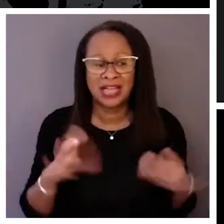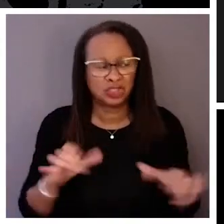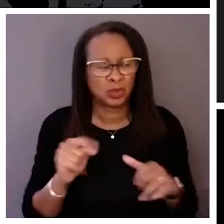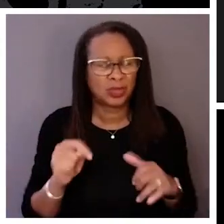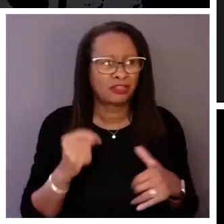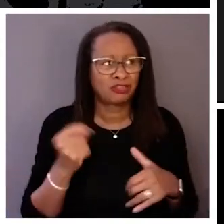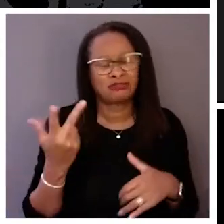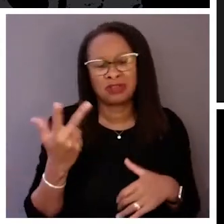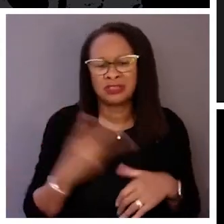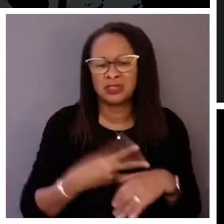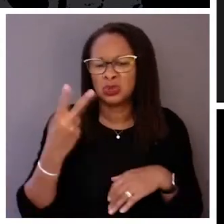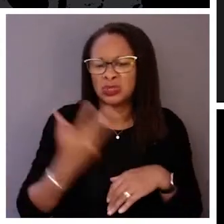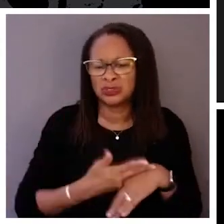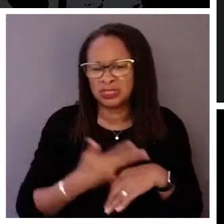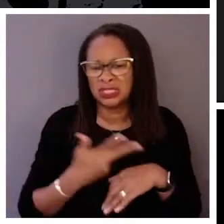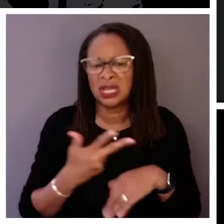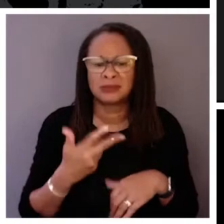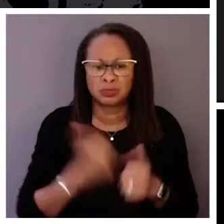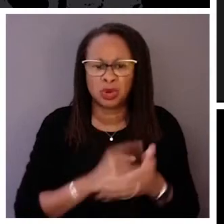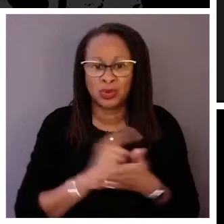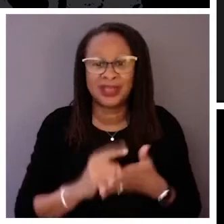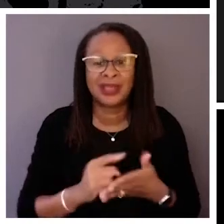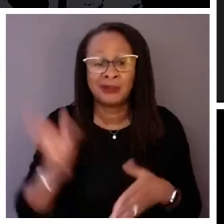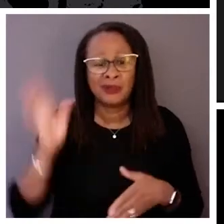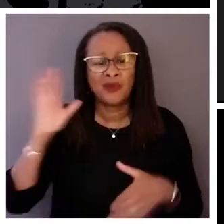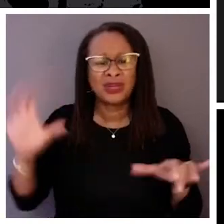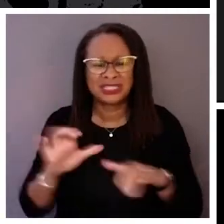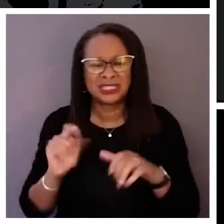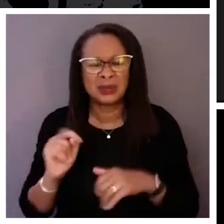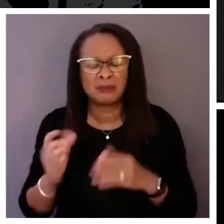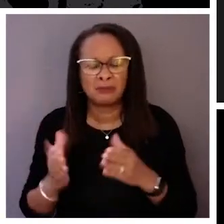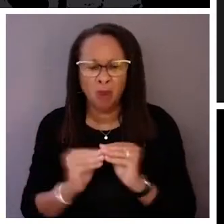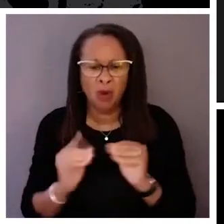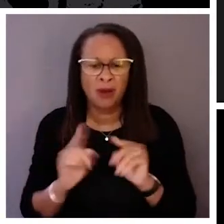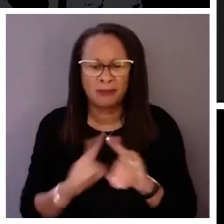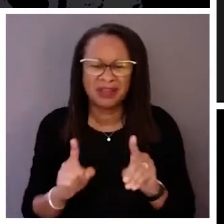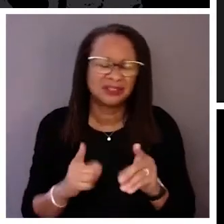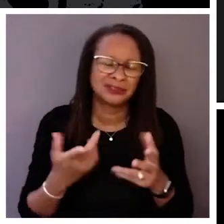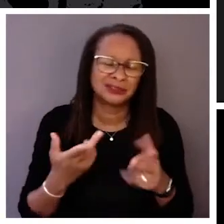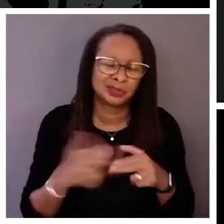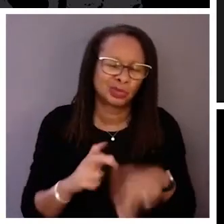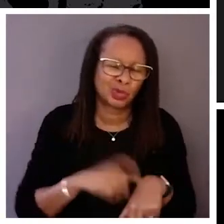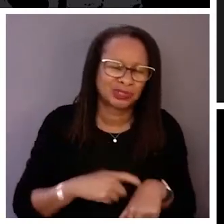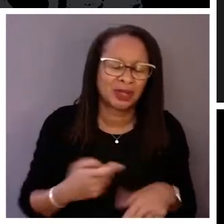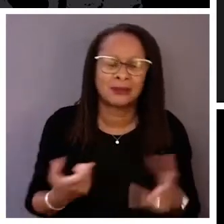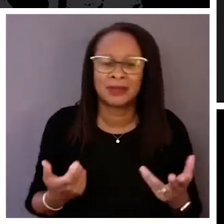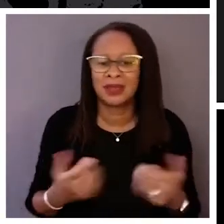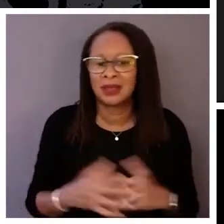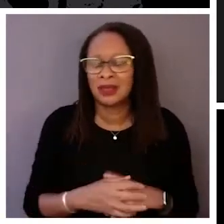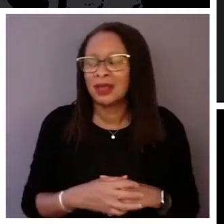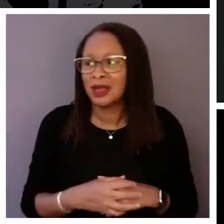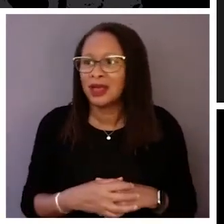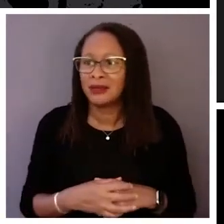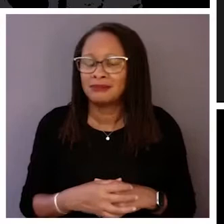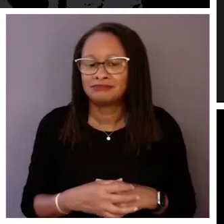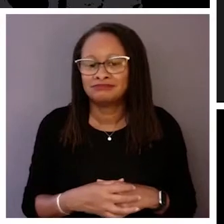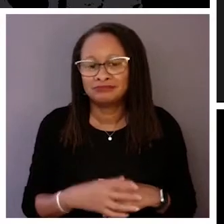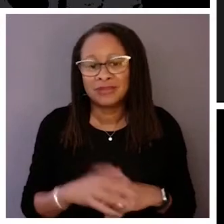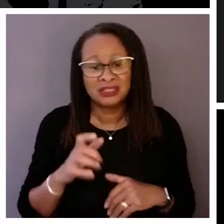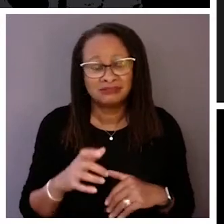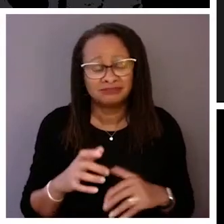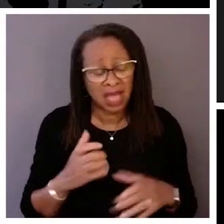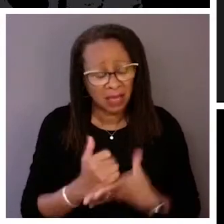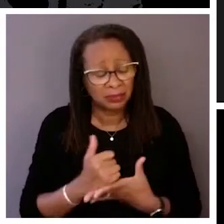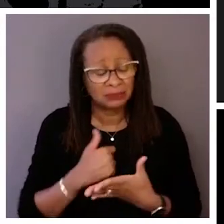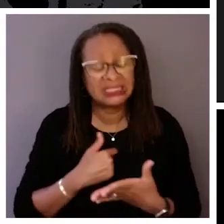And used to do it more. You know, you only have so much time because it's a long practice. And it really, it keeps your sanity.